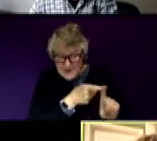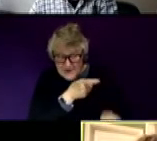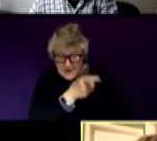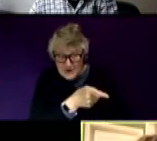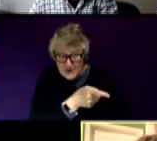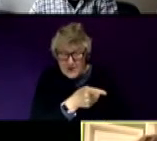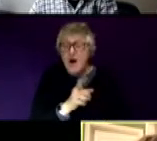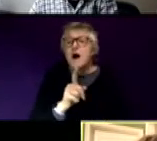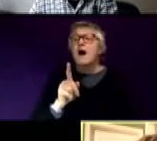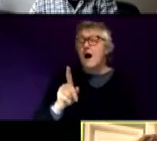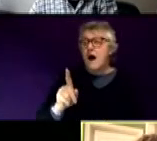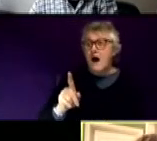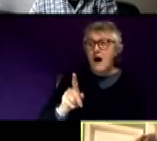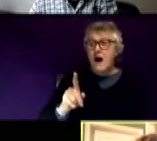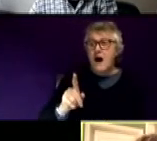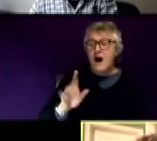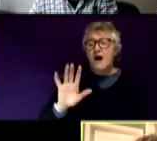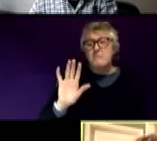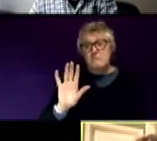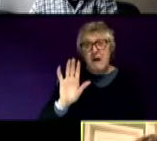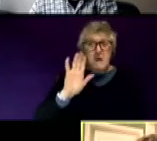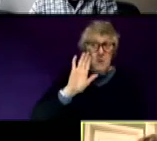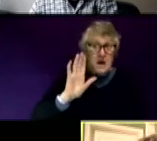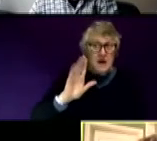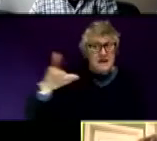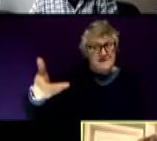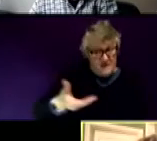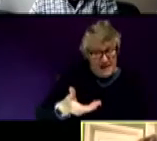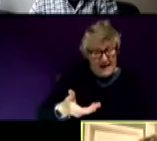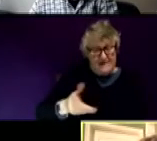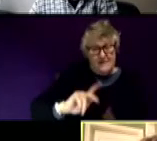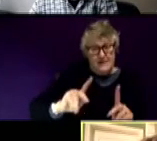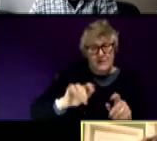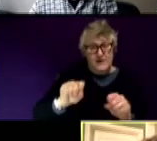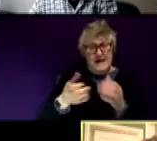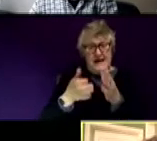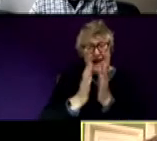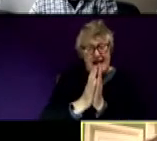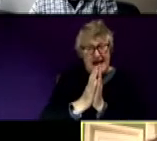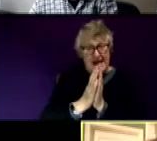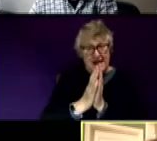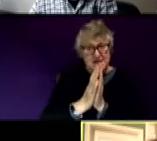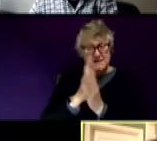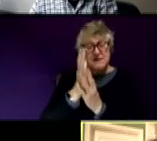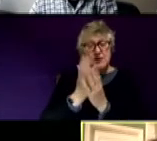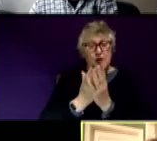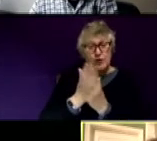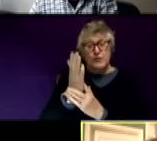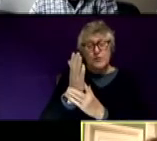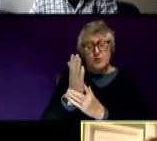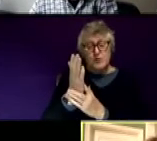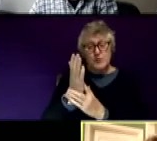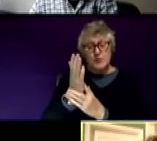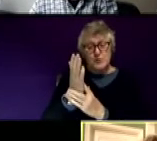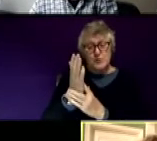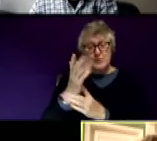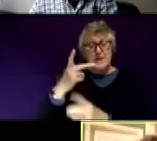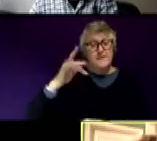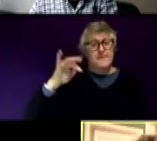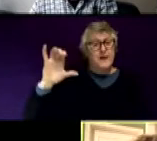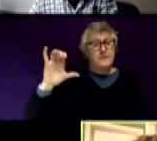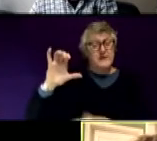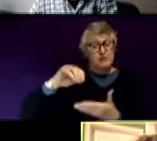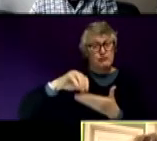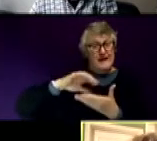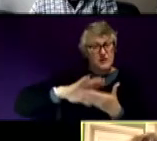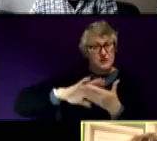I will invite that folks can ask for any through our public records request